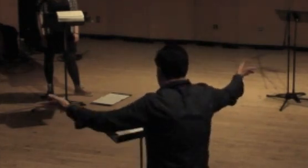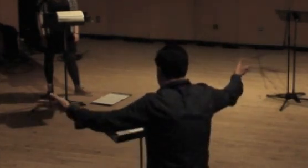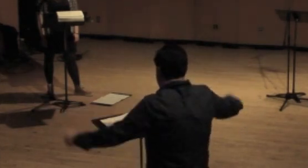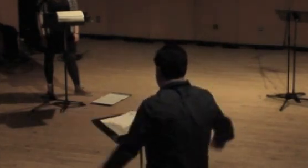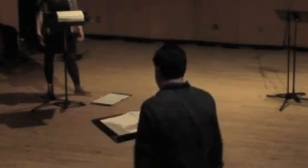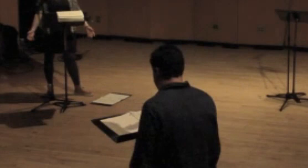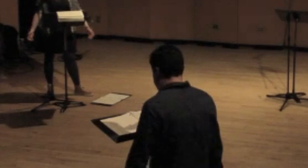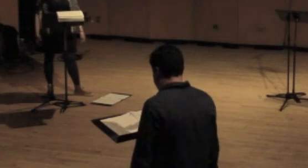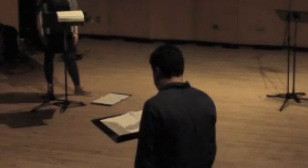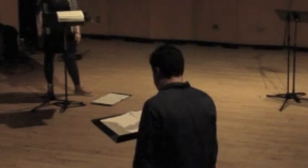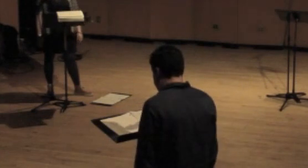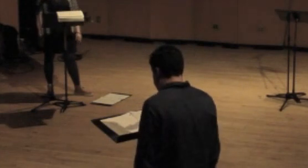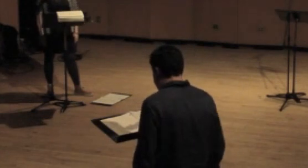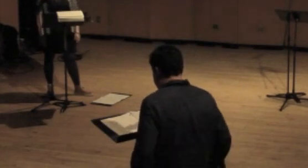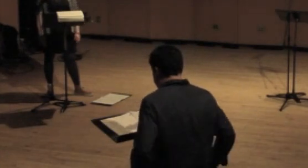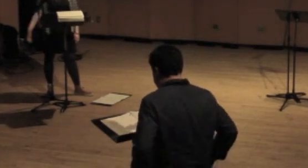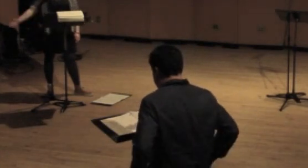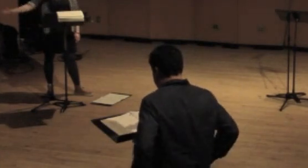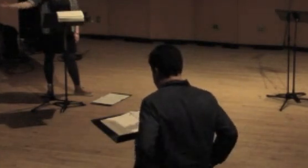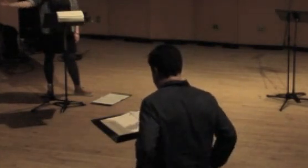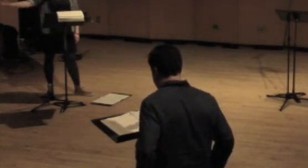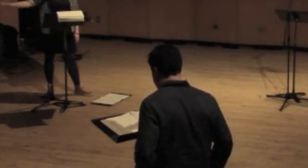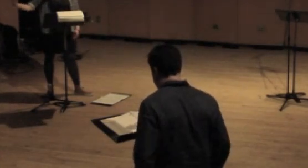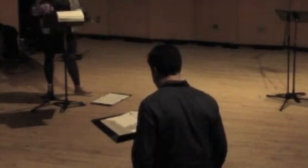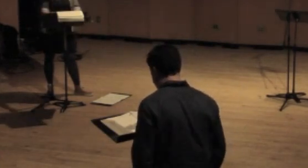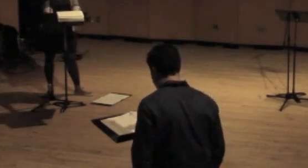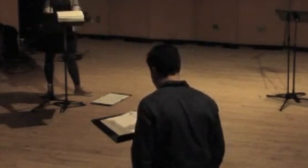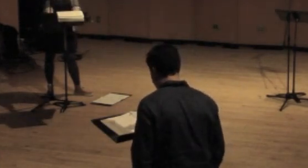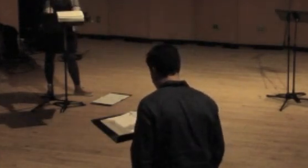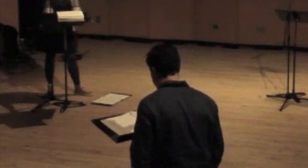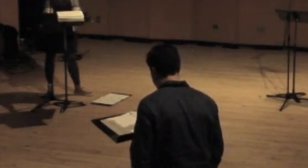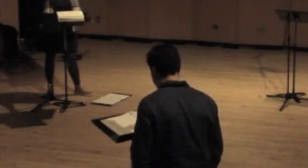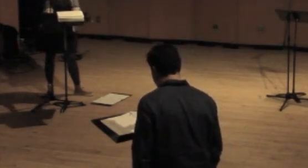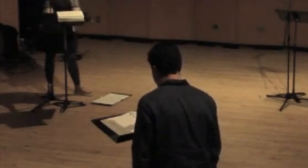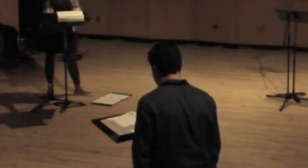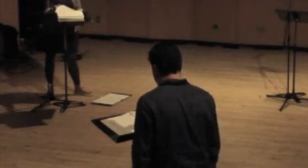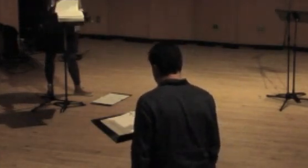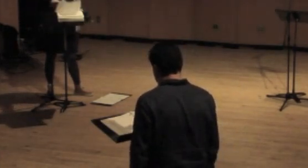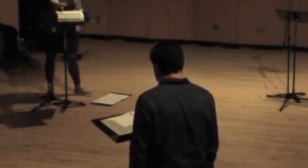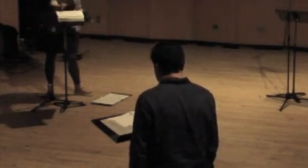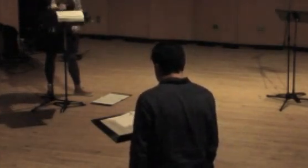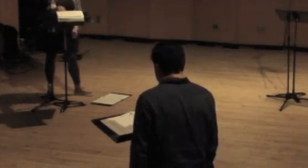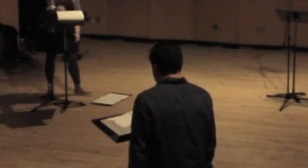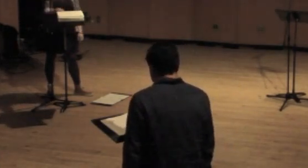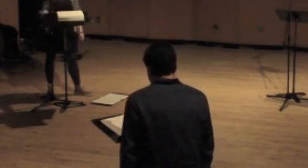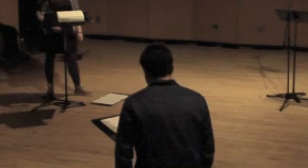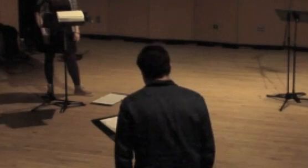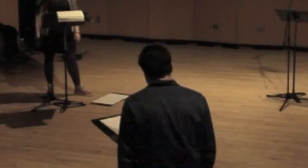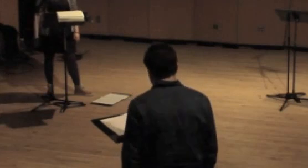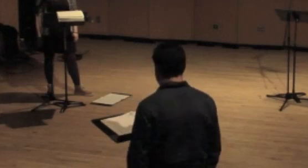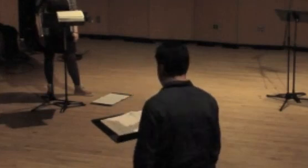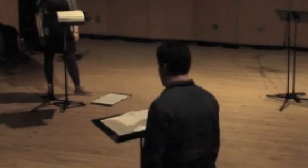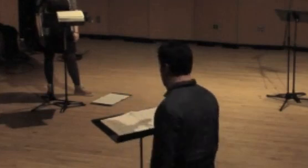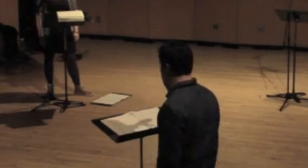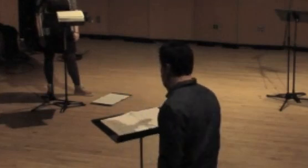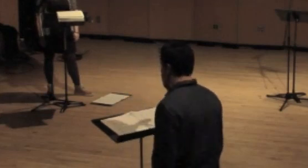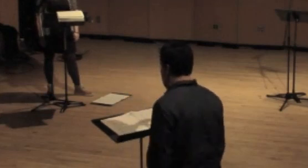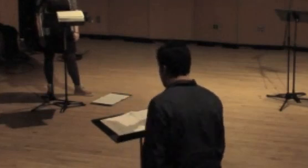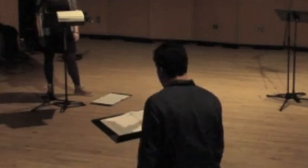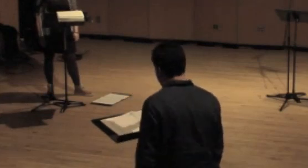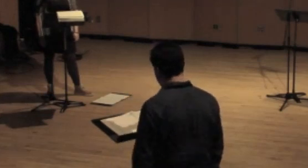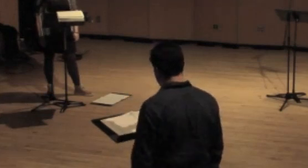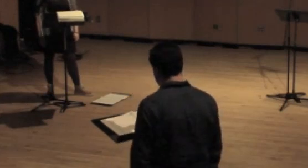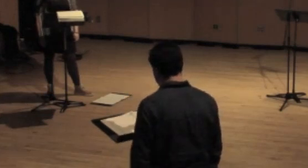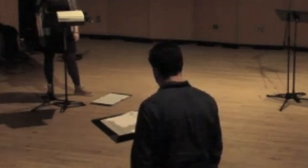slipped away yeah and now the rest of the night is slipping away too you won't